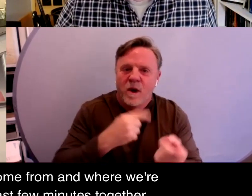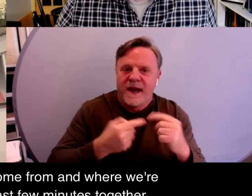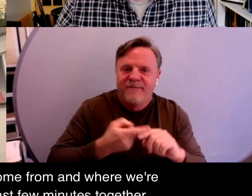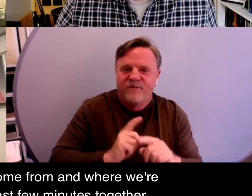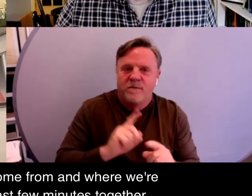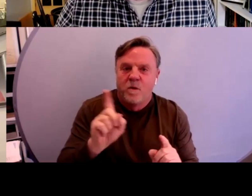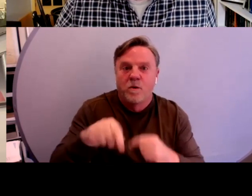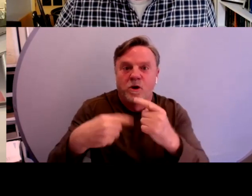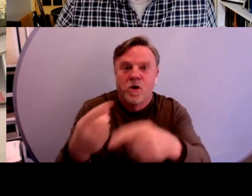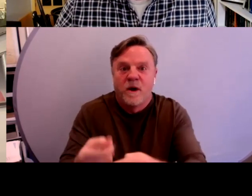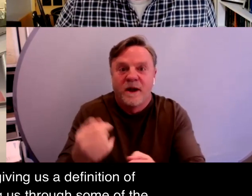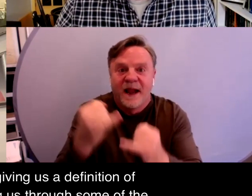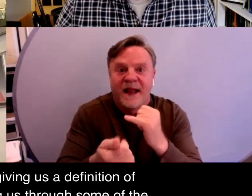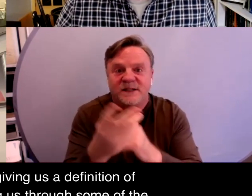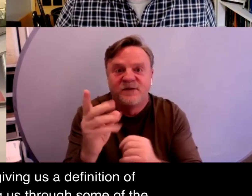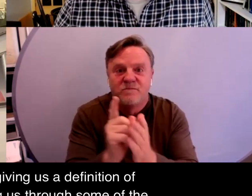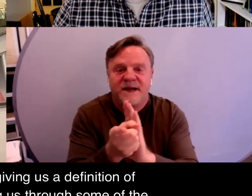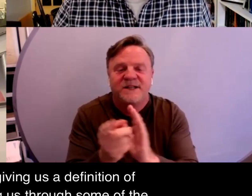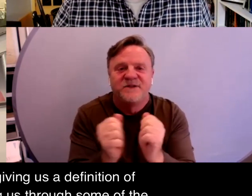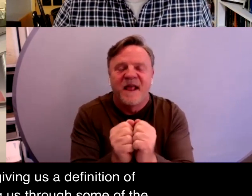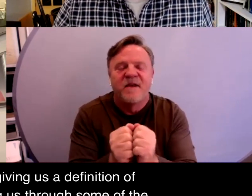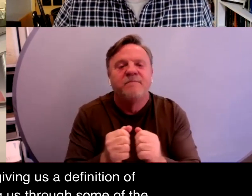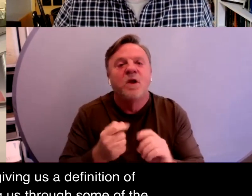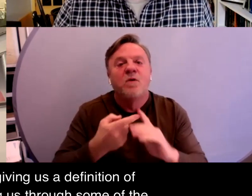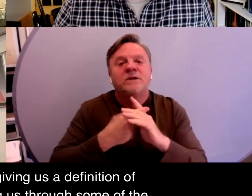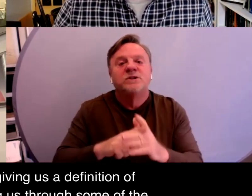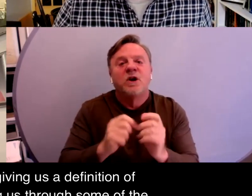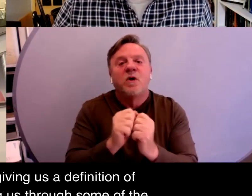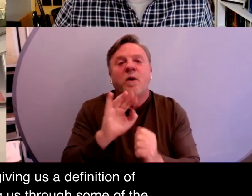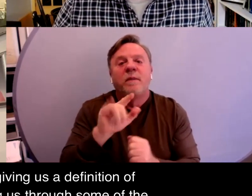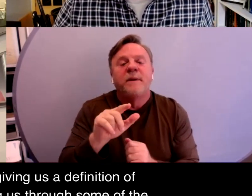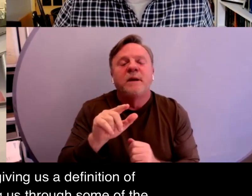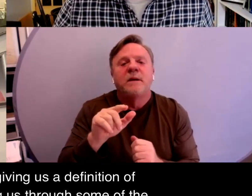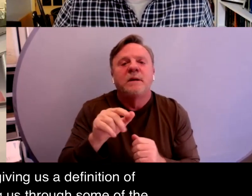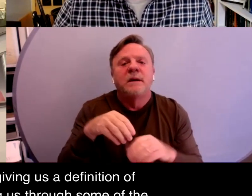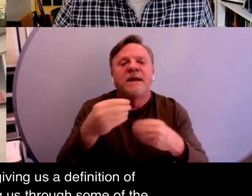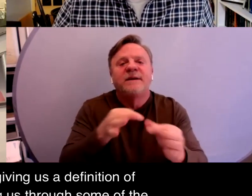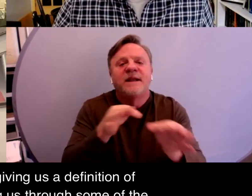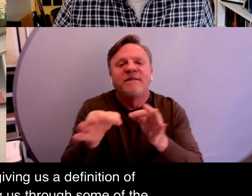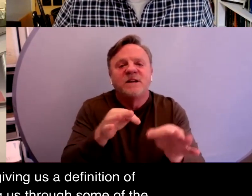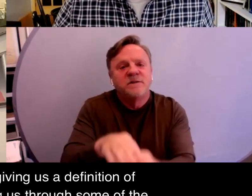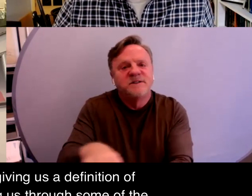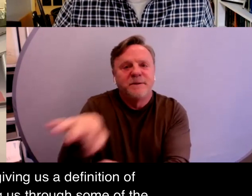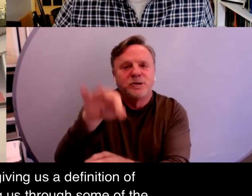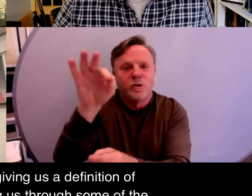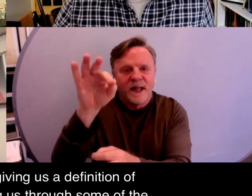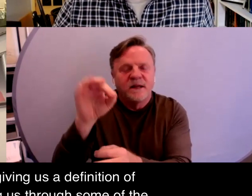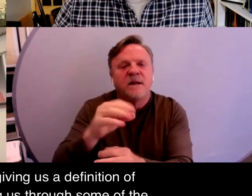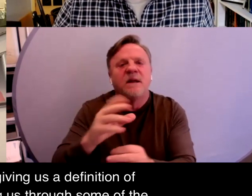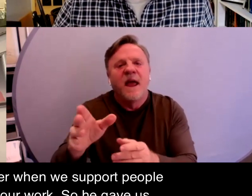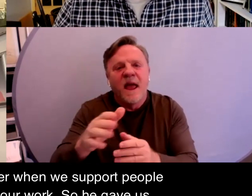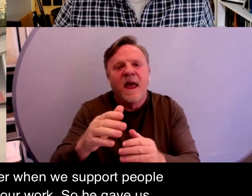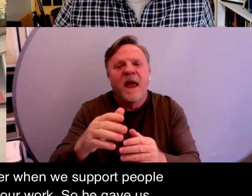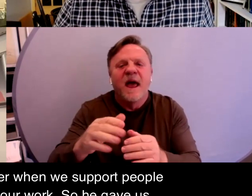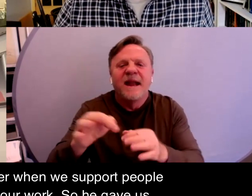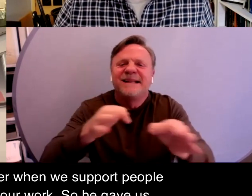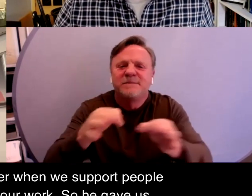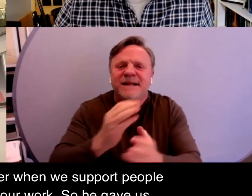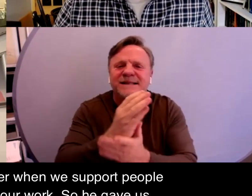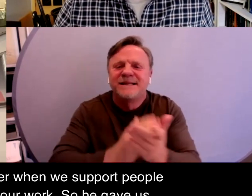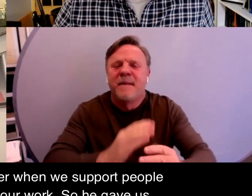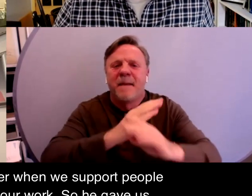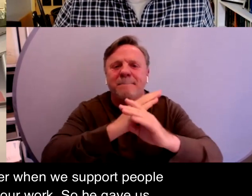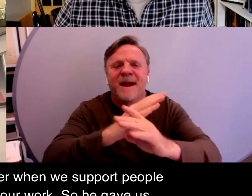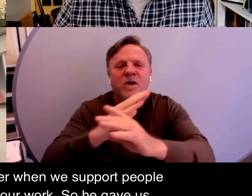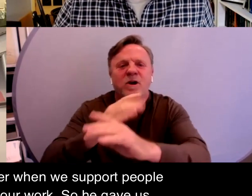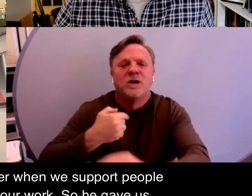few minutes together. We began with Bill giving us a definition of spirituality and walking us through some of the barriers that we